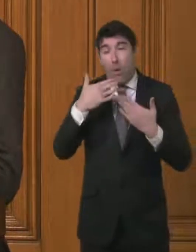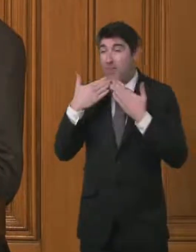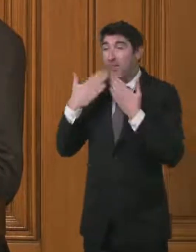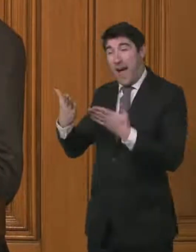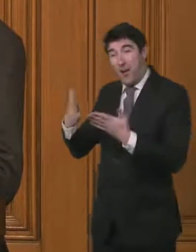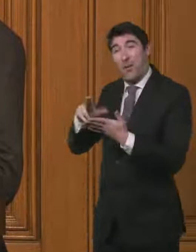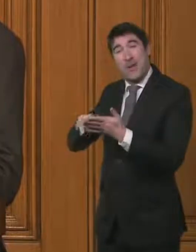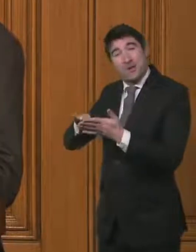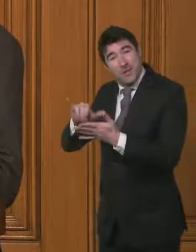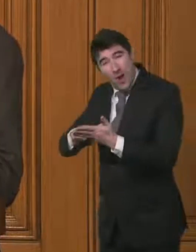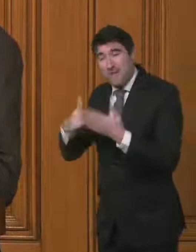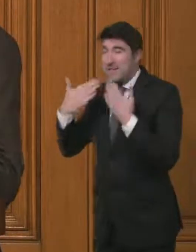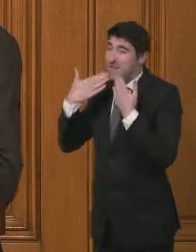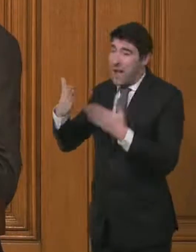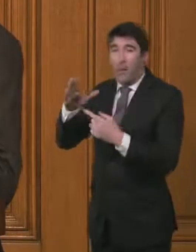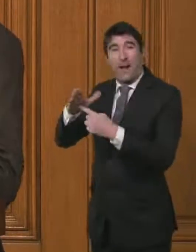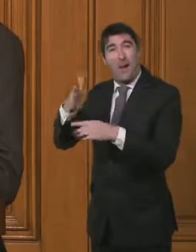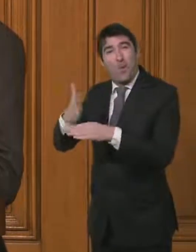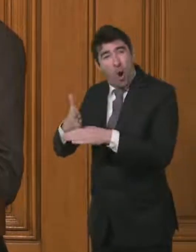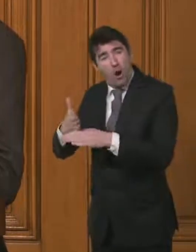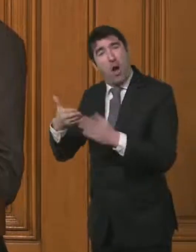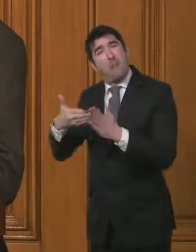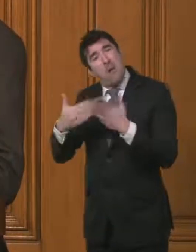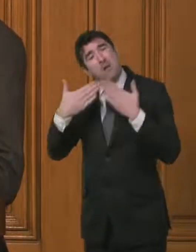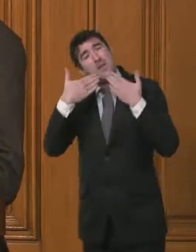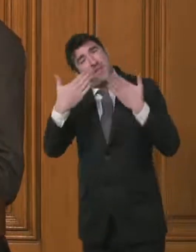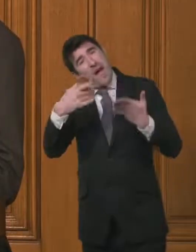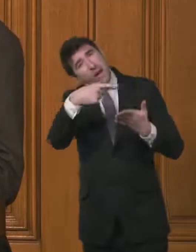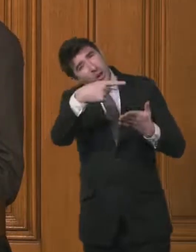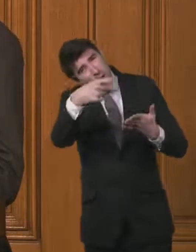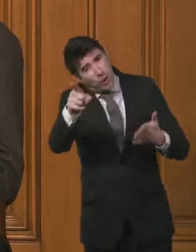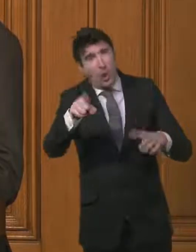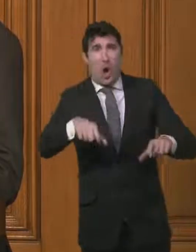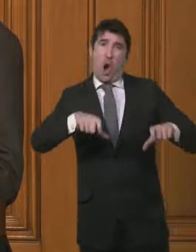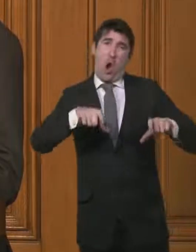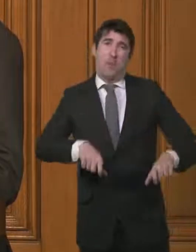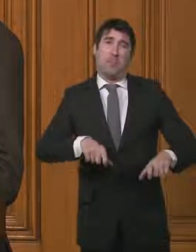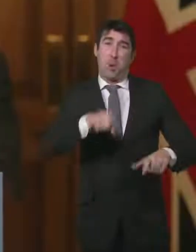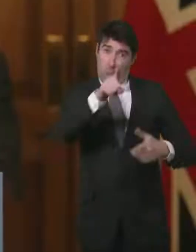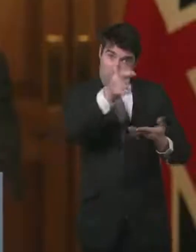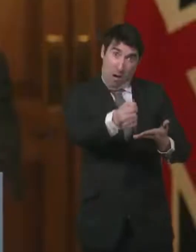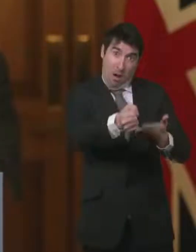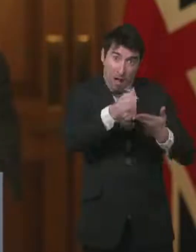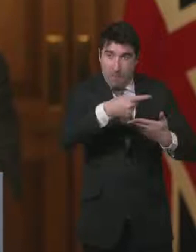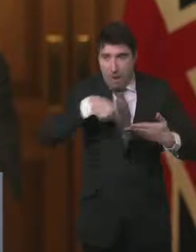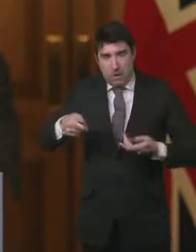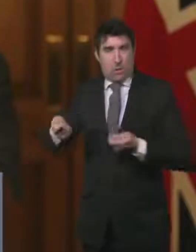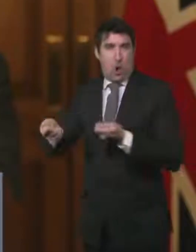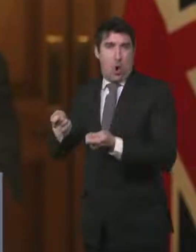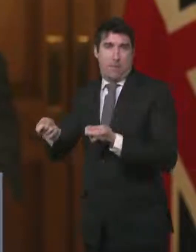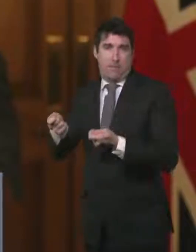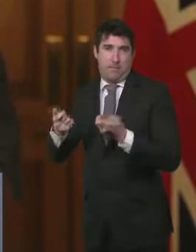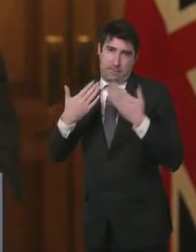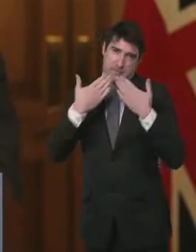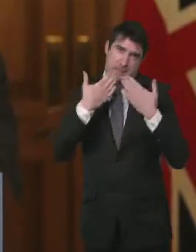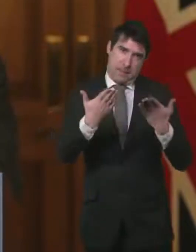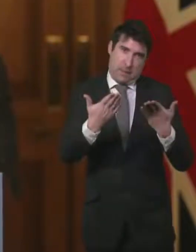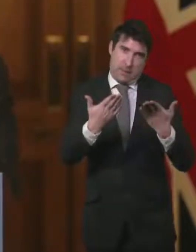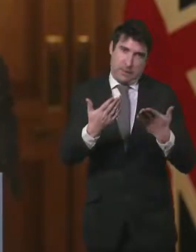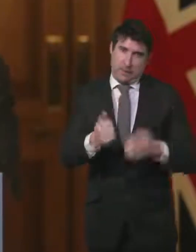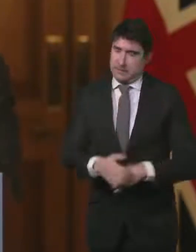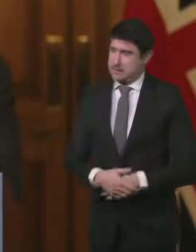and ensuring that we take pressure off the NHS. Thanks very much. Well, what he said, folks, I